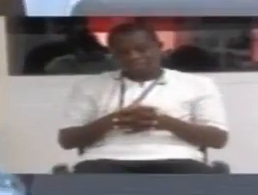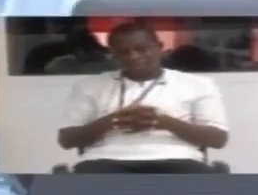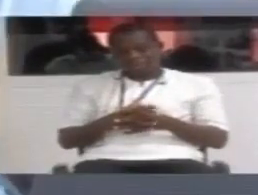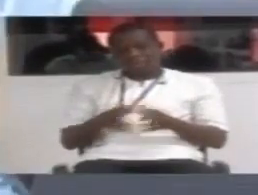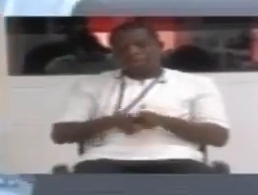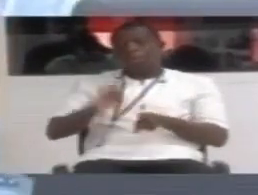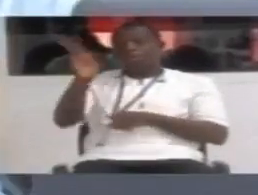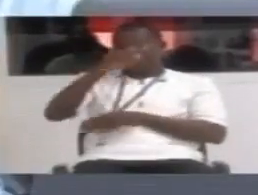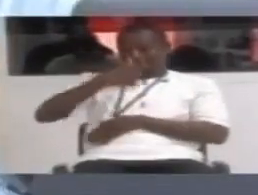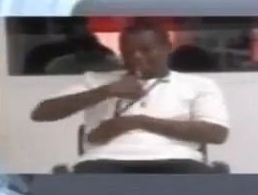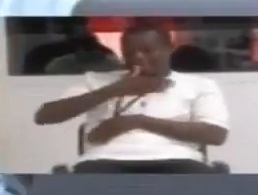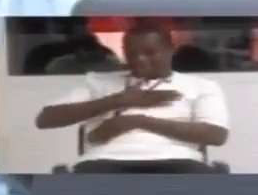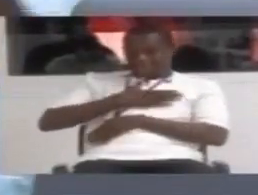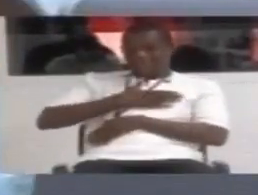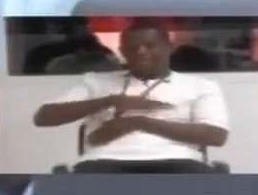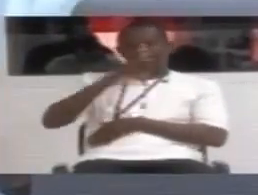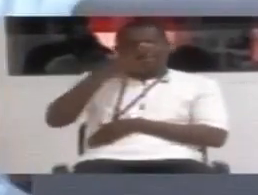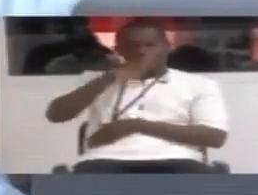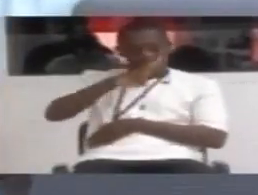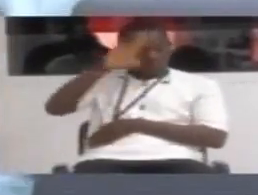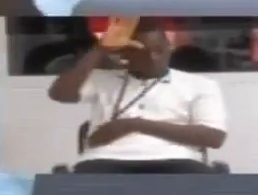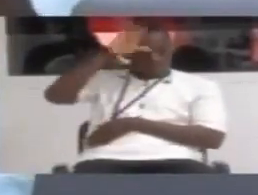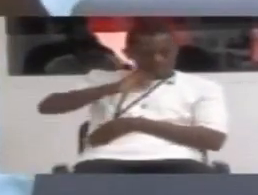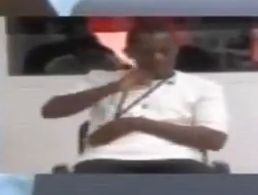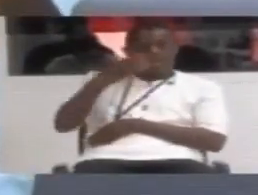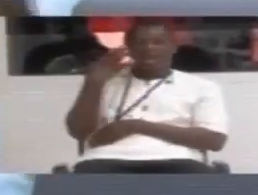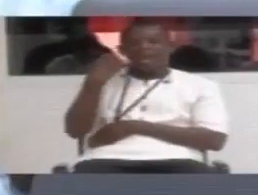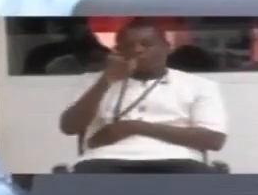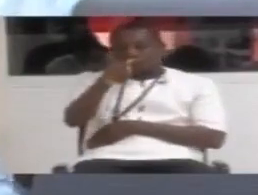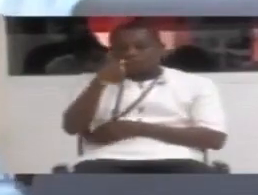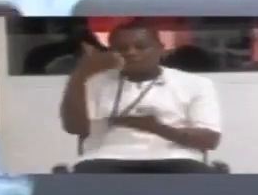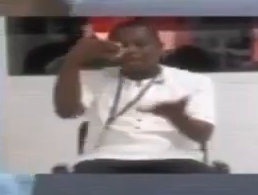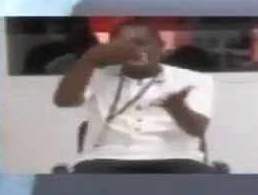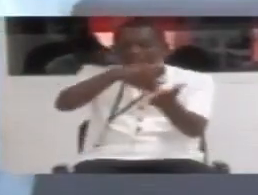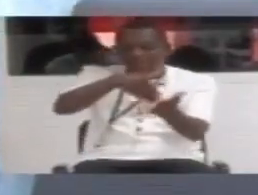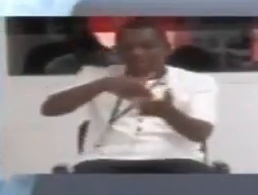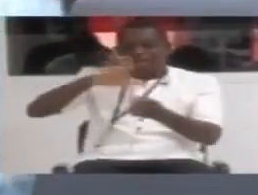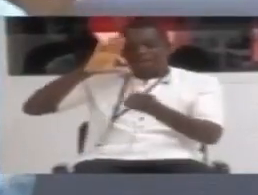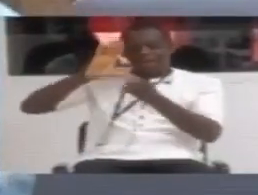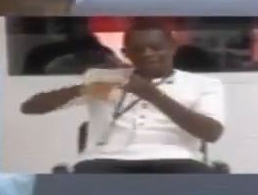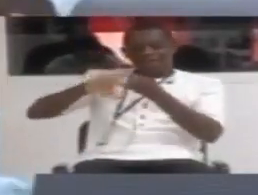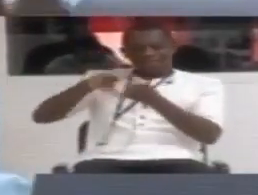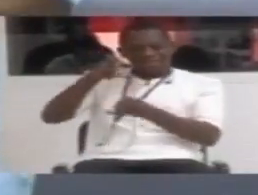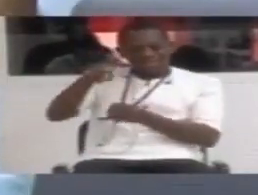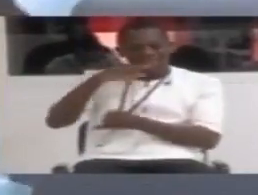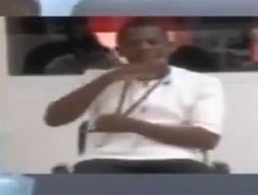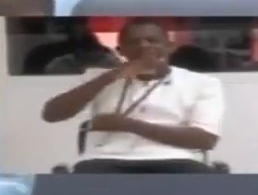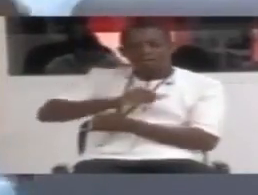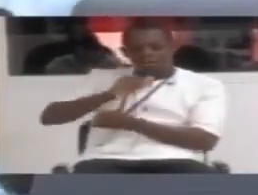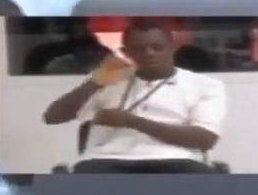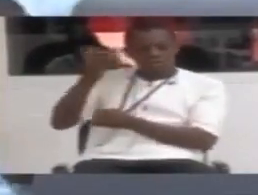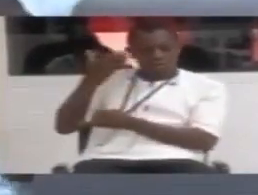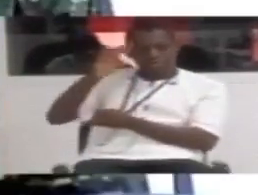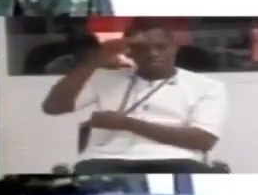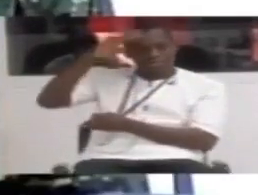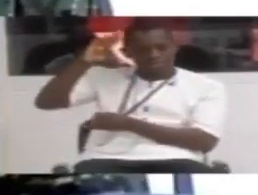What I am trying to drive at is how you arrived at the conclusion that that gentleman was the Minister